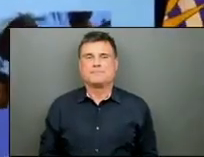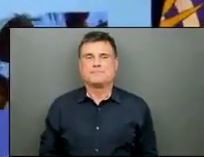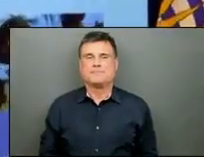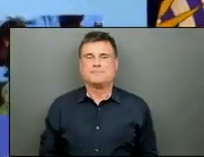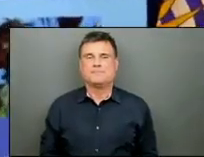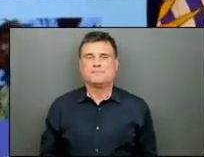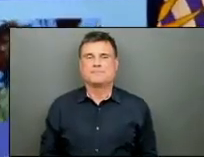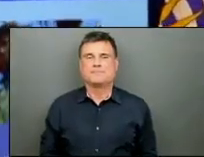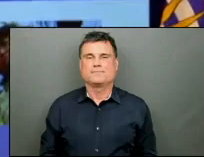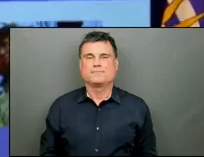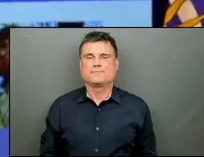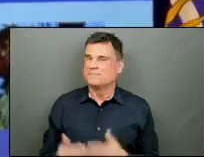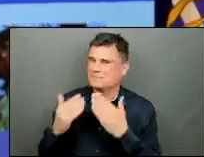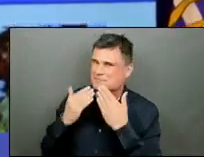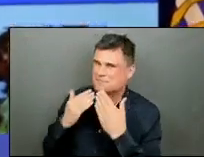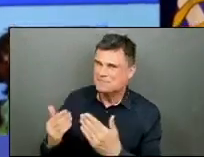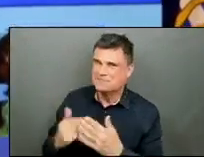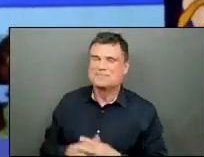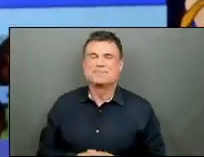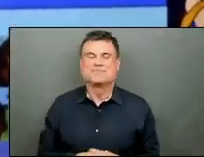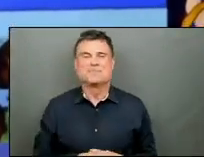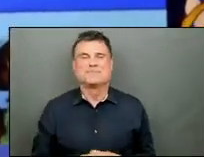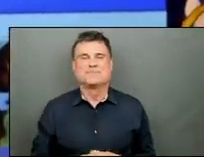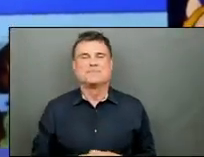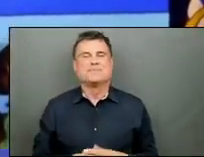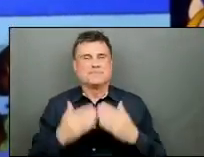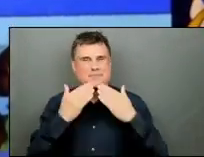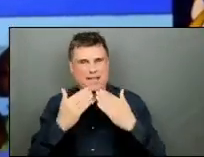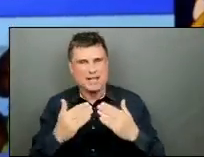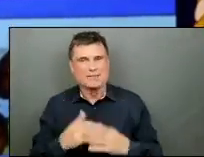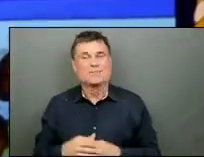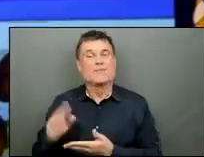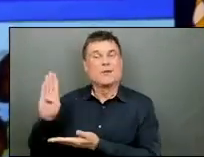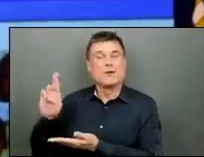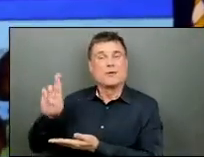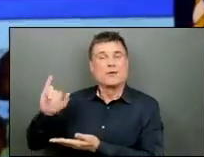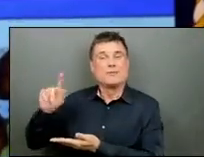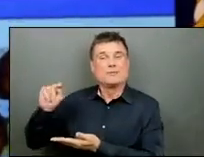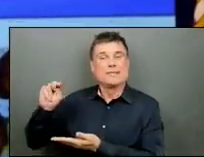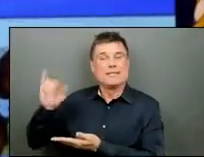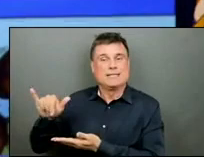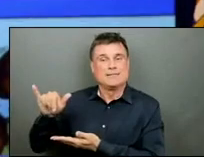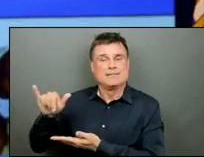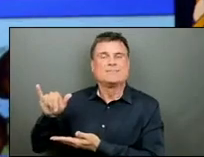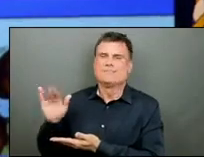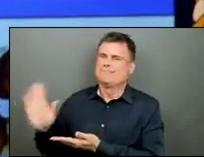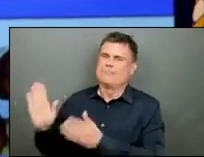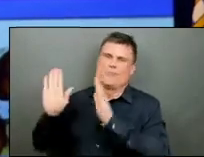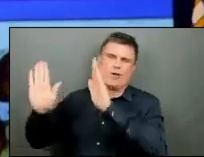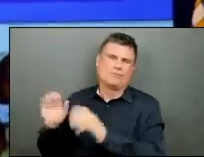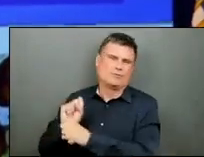That's great news. Thank you, Premier John Horgan. Of course, thank you, Brittany. I know you're going to do a fantastic job in this role, and you've already been doing an amazing